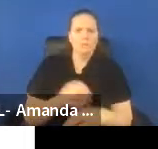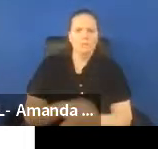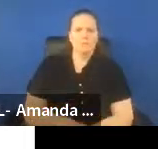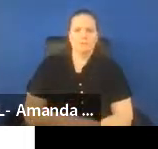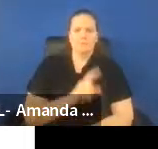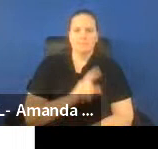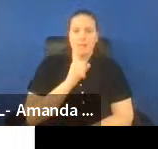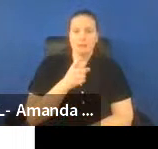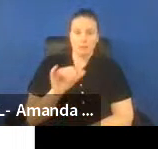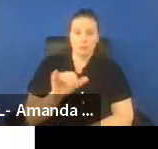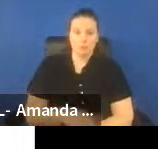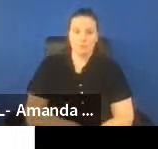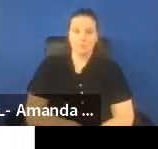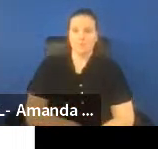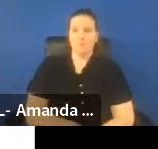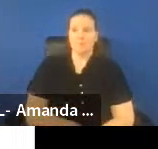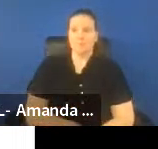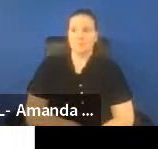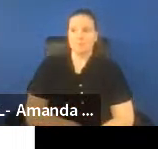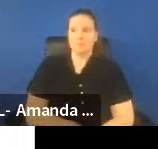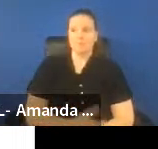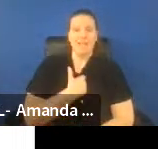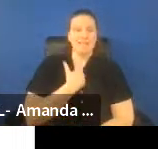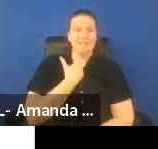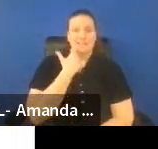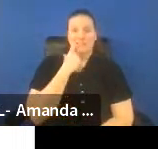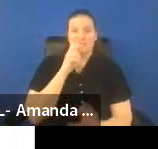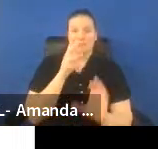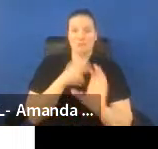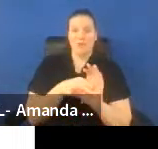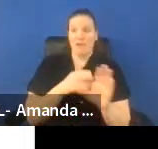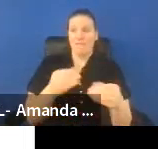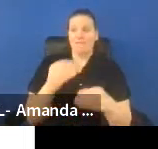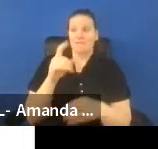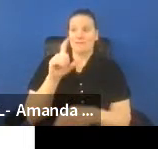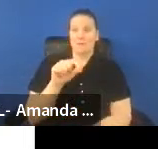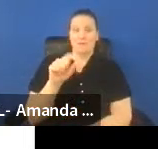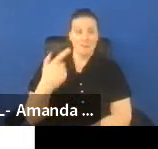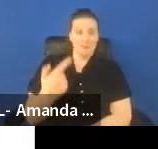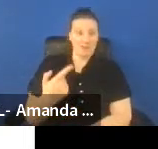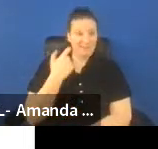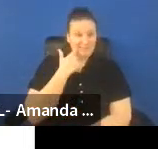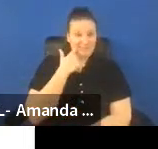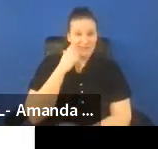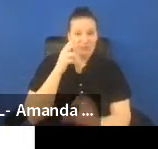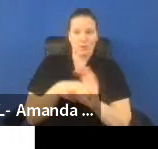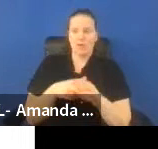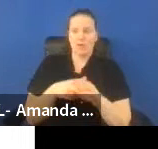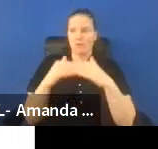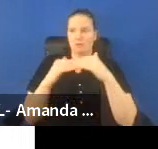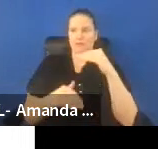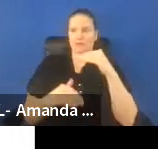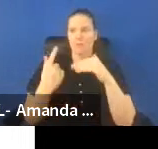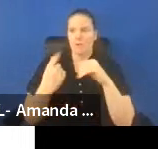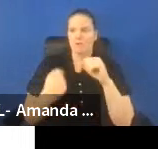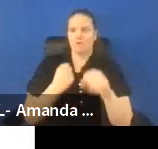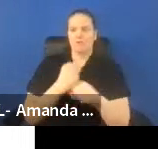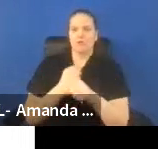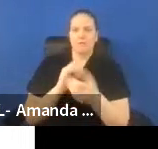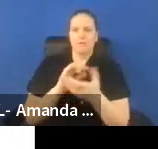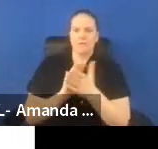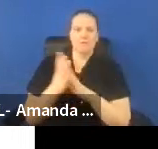answers. I just joined the office in 2021, so I'm just under a year of being a